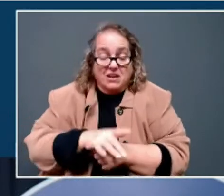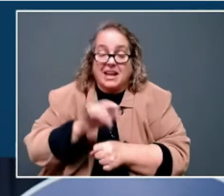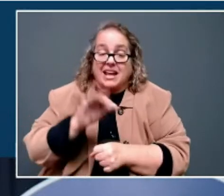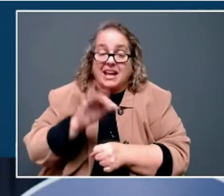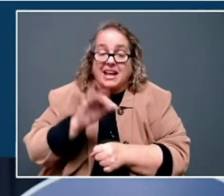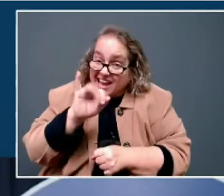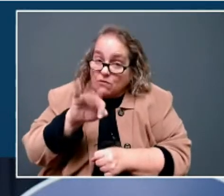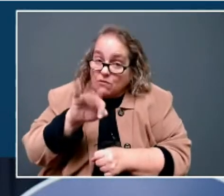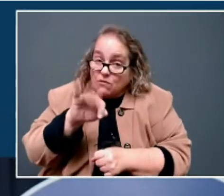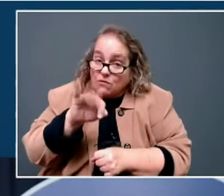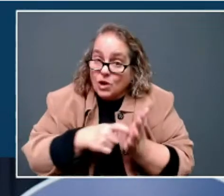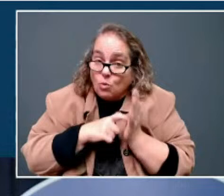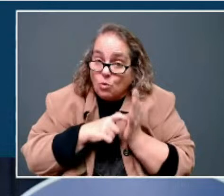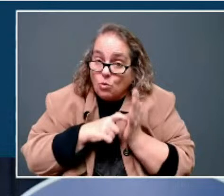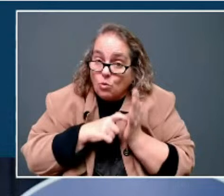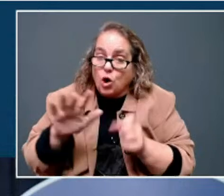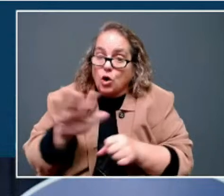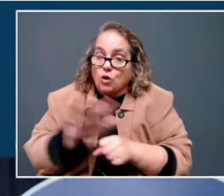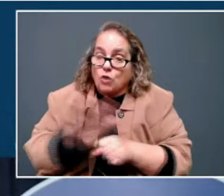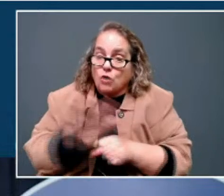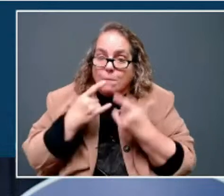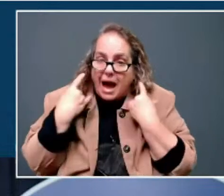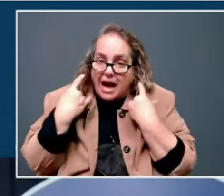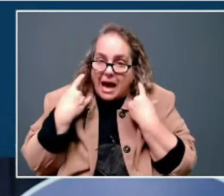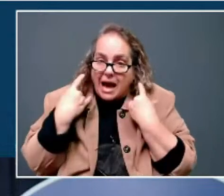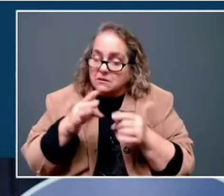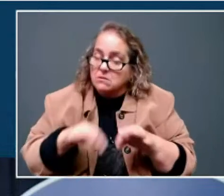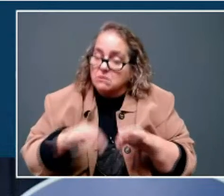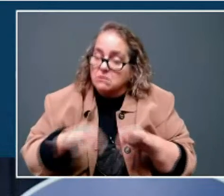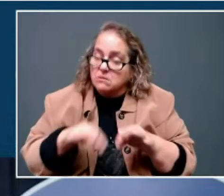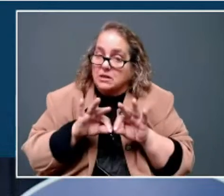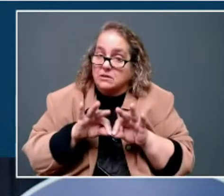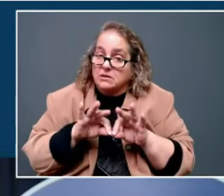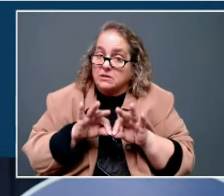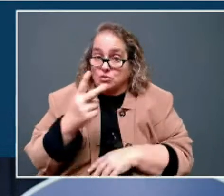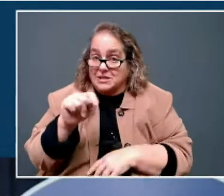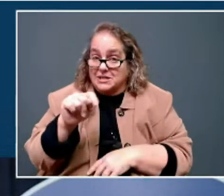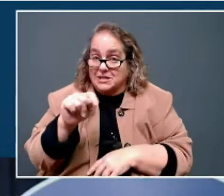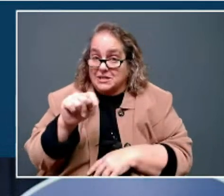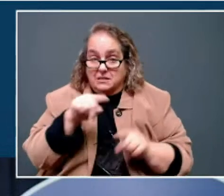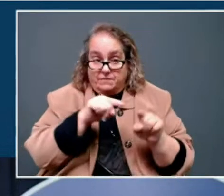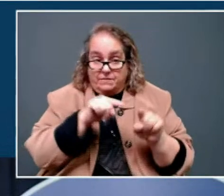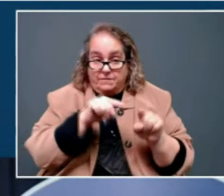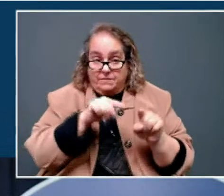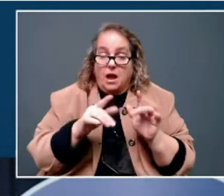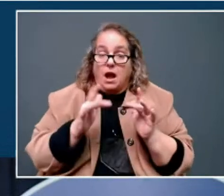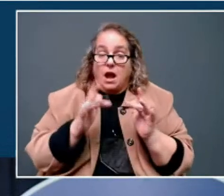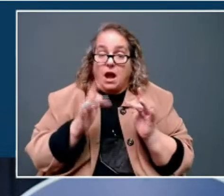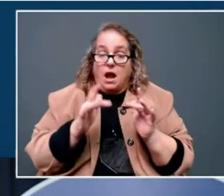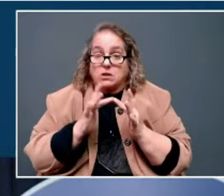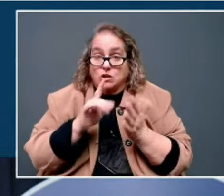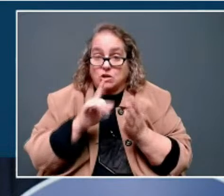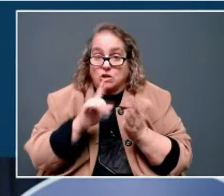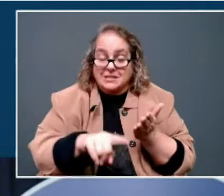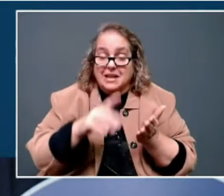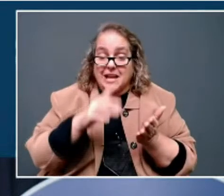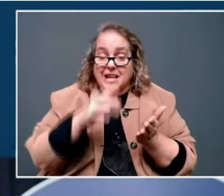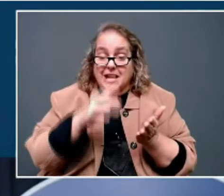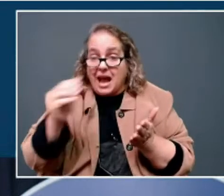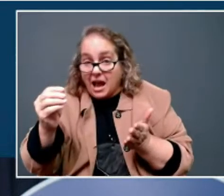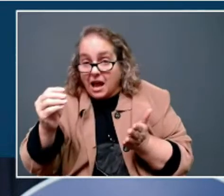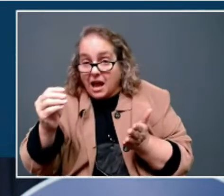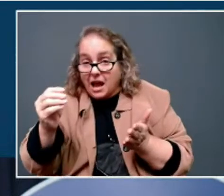important. These two tasks, contact tracing and quarantine, are important in schools without universal masking